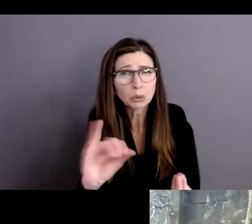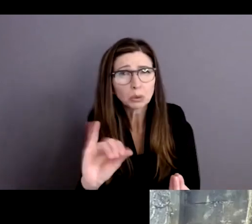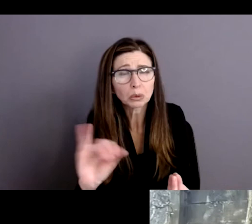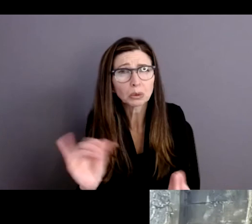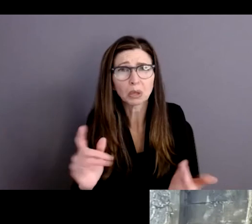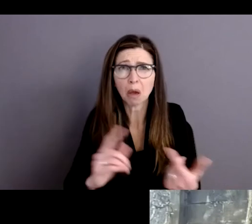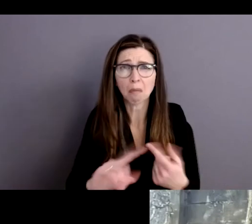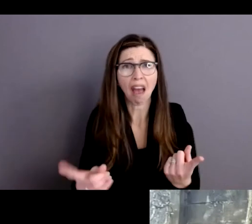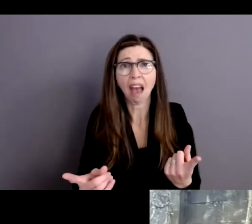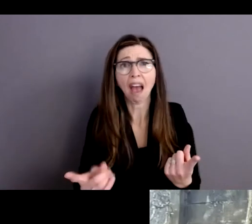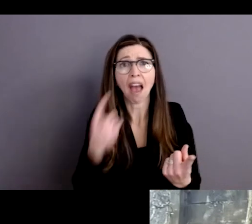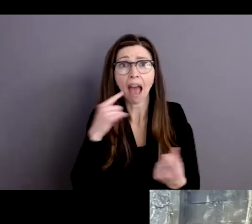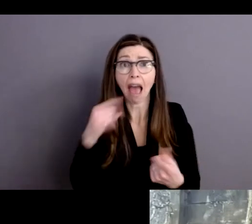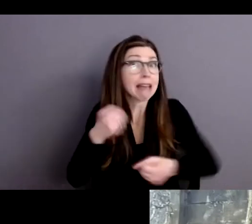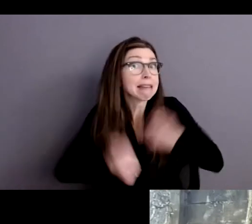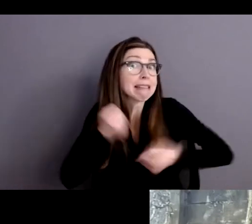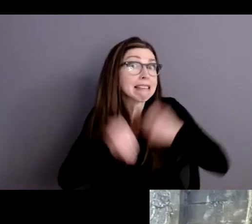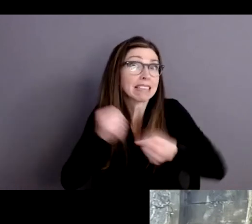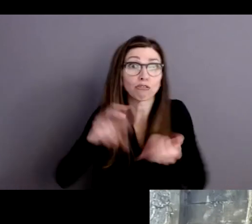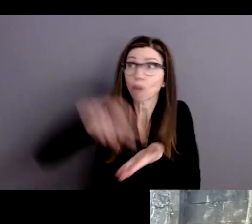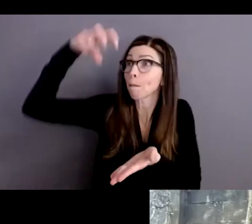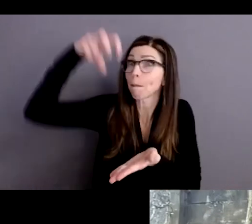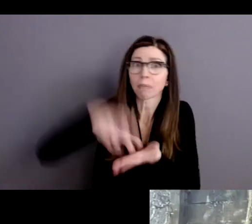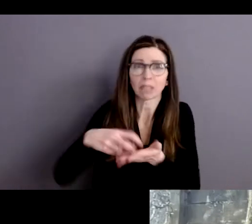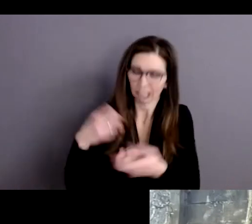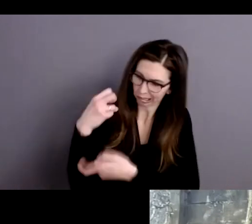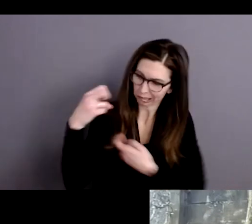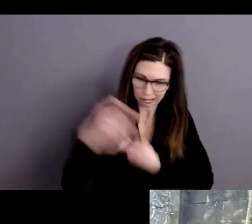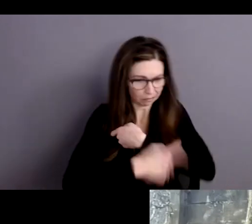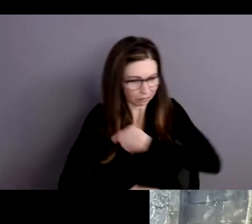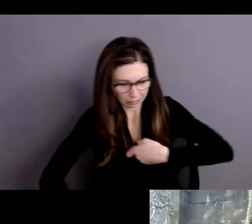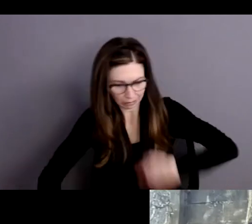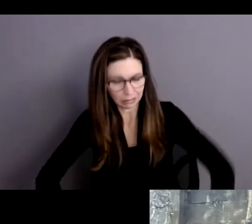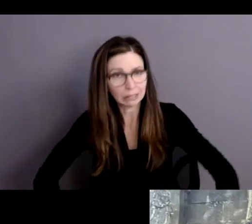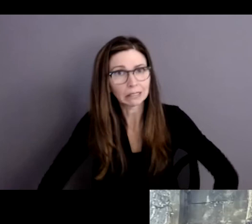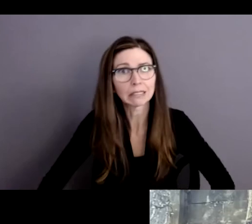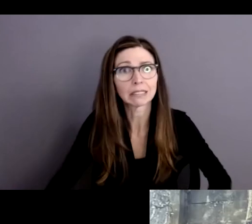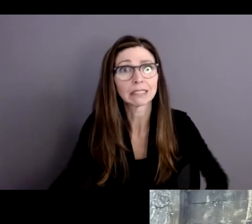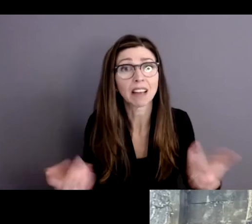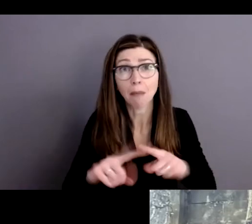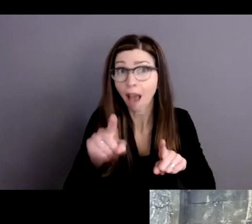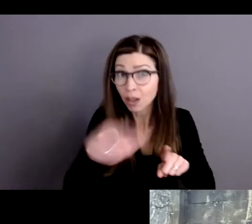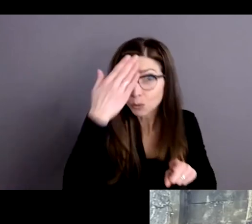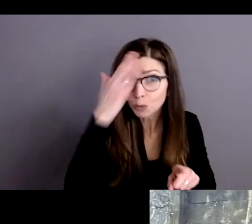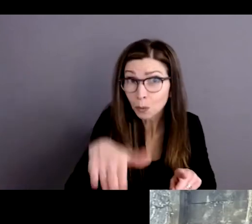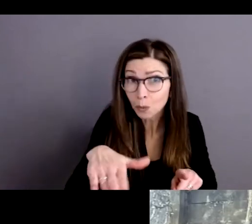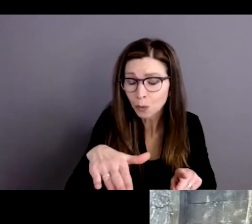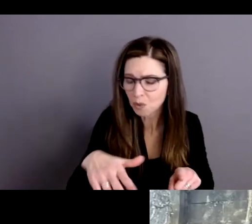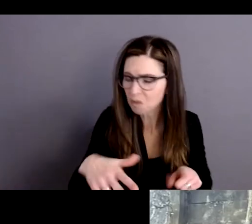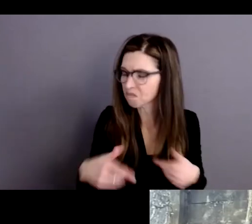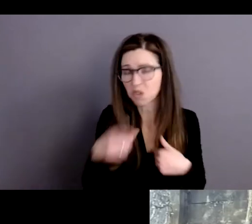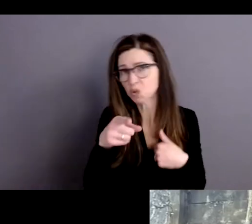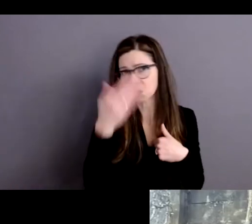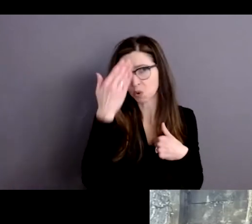Scrapes from jumping fences higher than I could climb. But you never know how